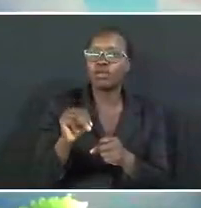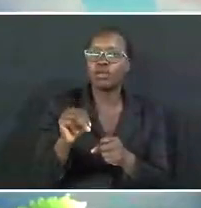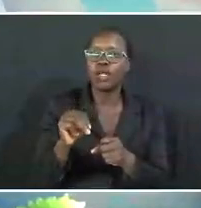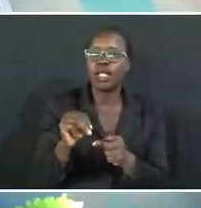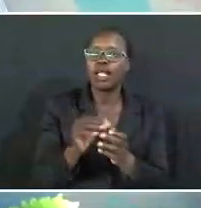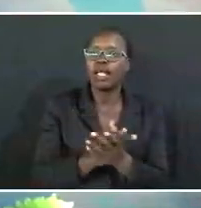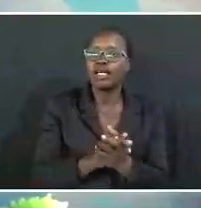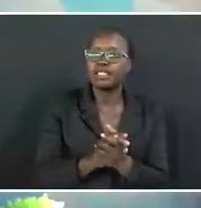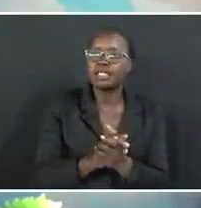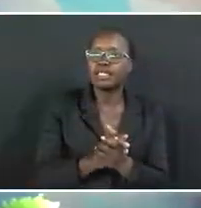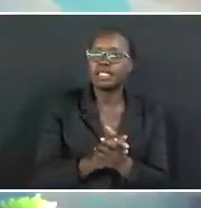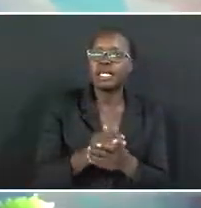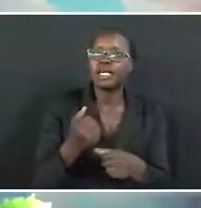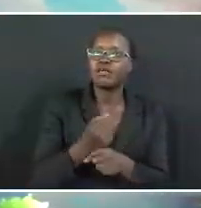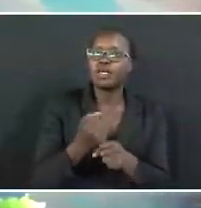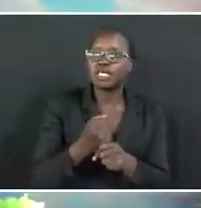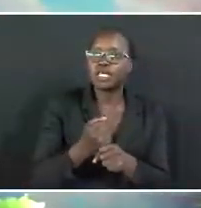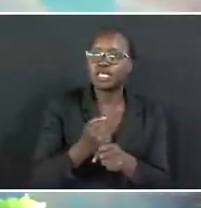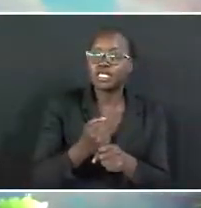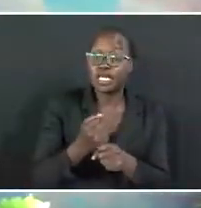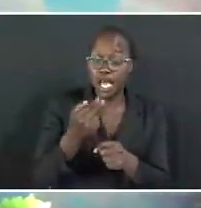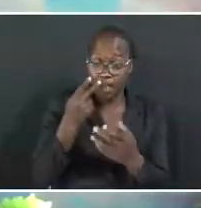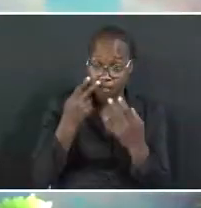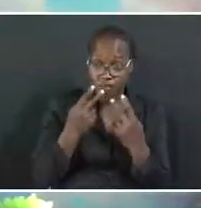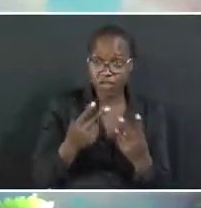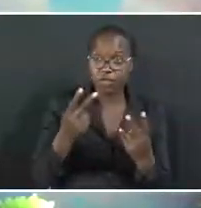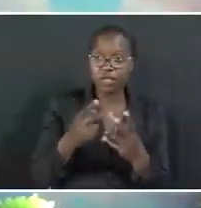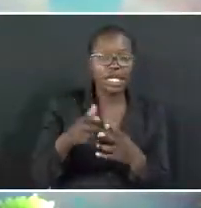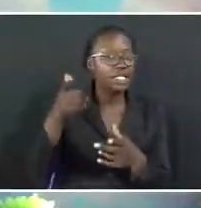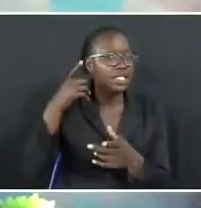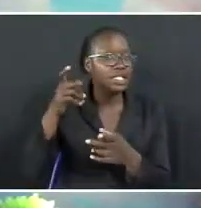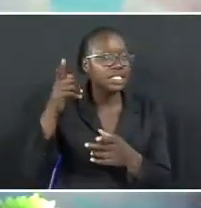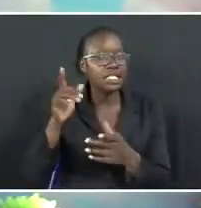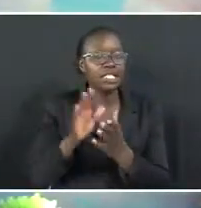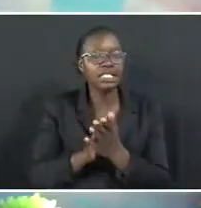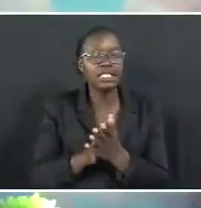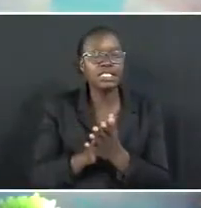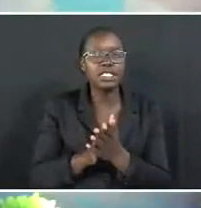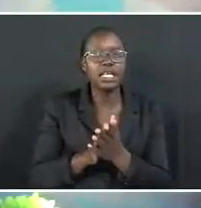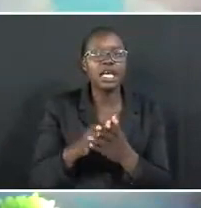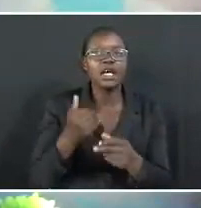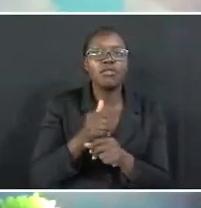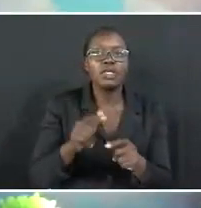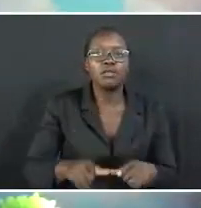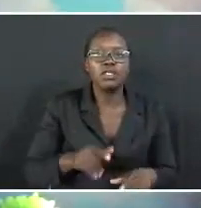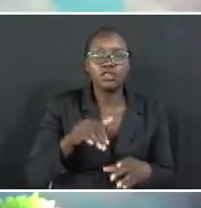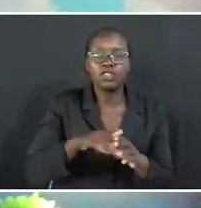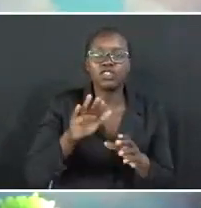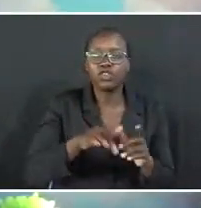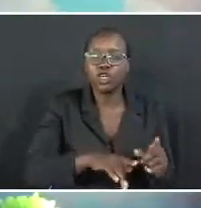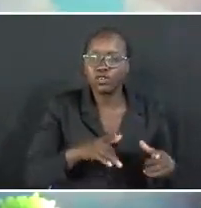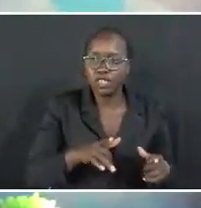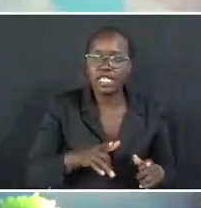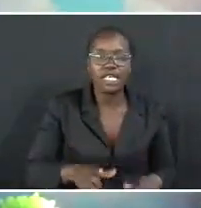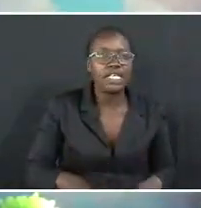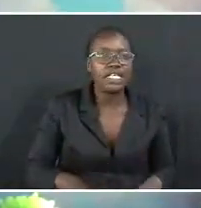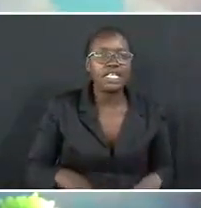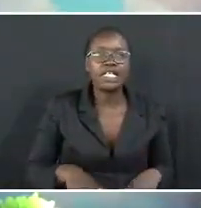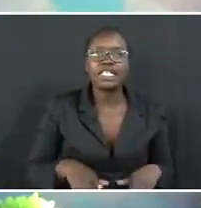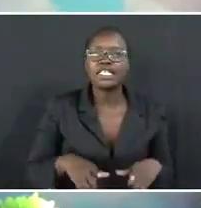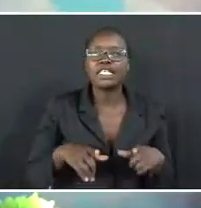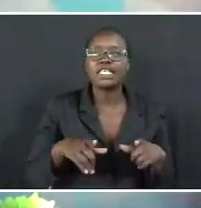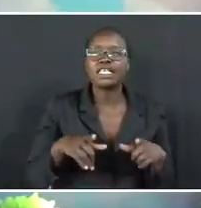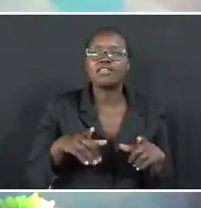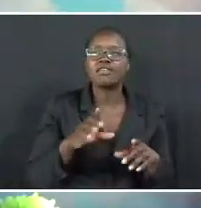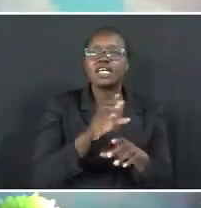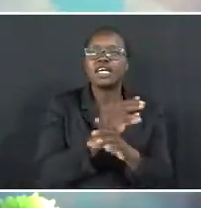And make it visible that he lives. And that's why I chose Song 251. Make him live in your heart. He lives,